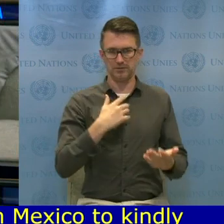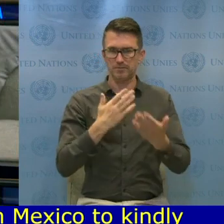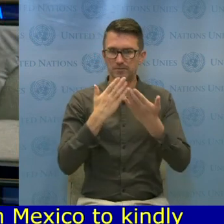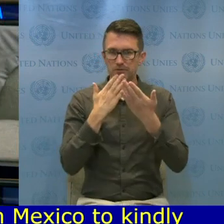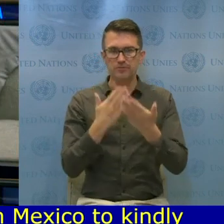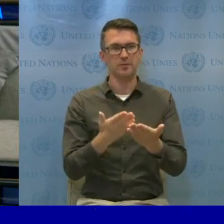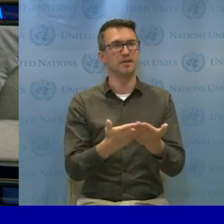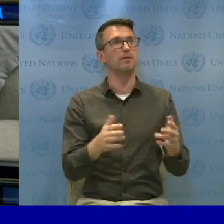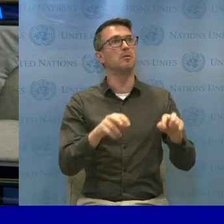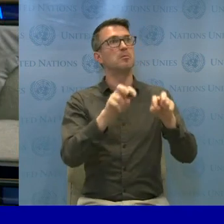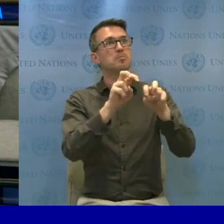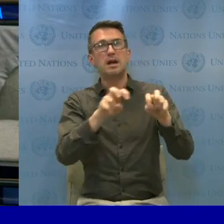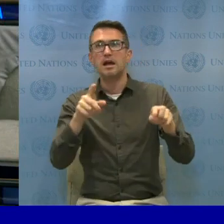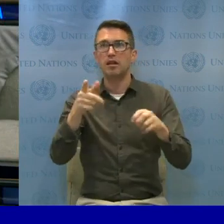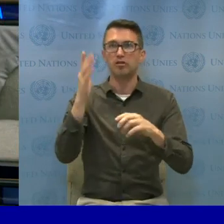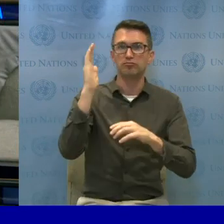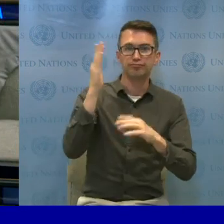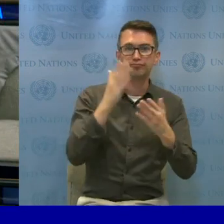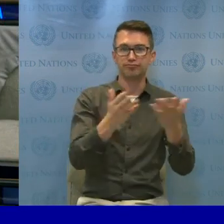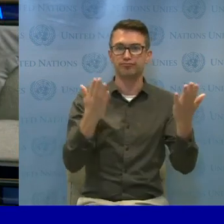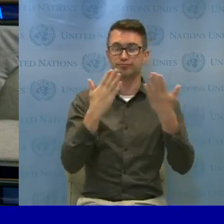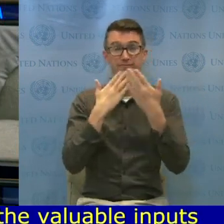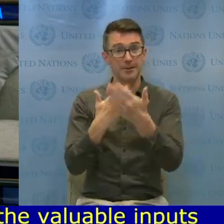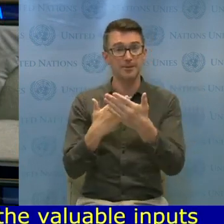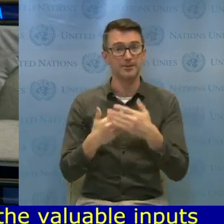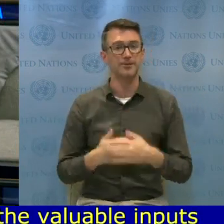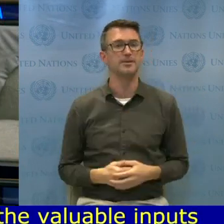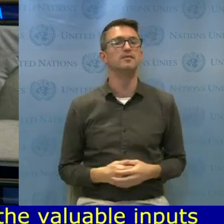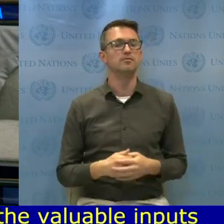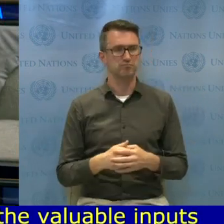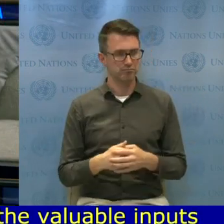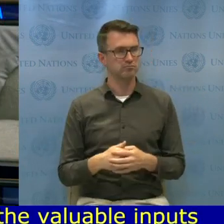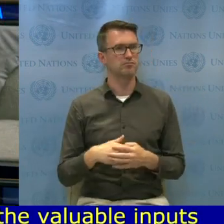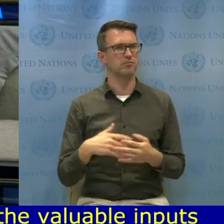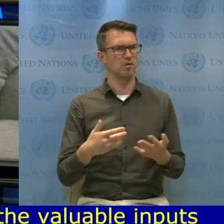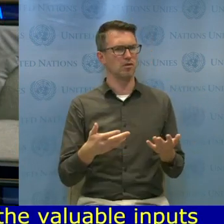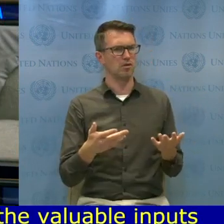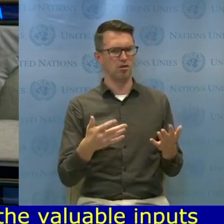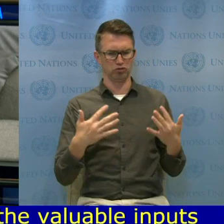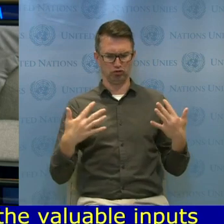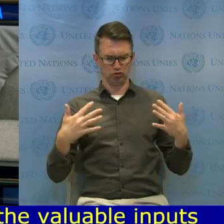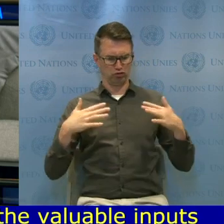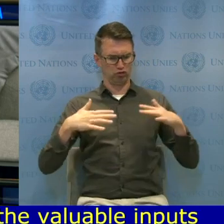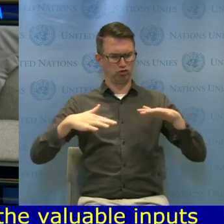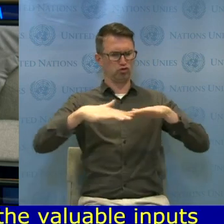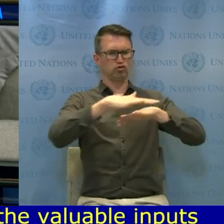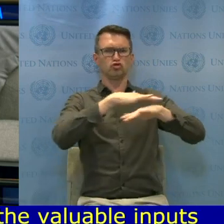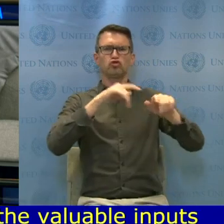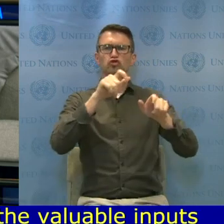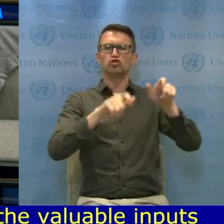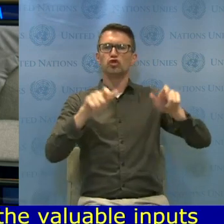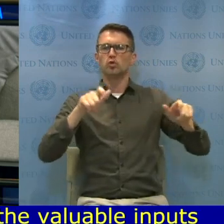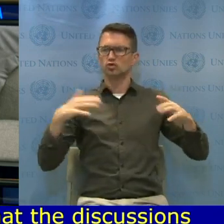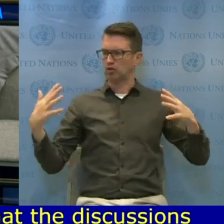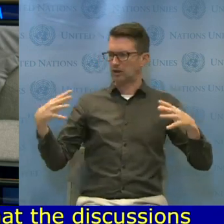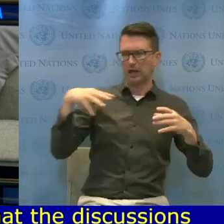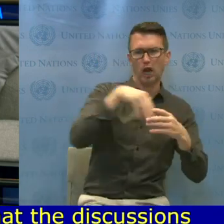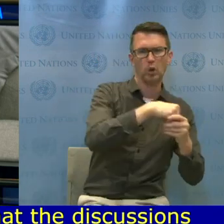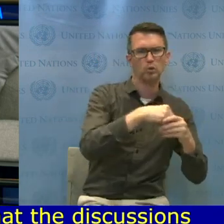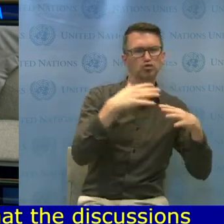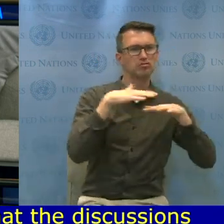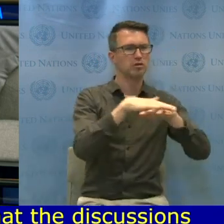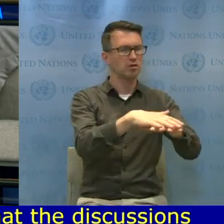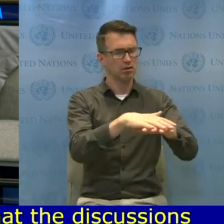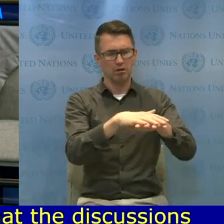on social inclusion and the right to enjoy the highest possible level of health pursuant to